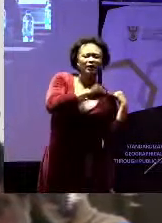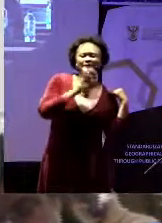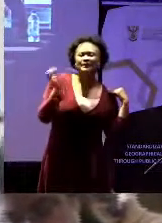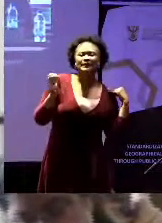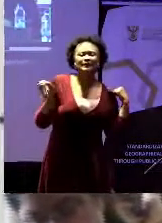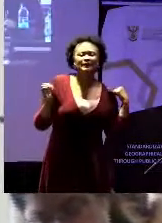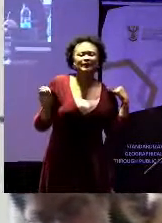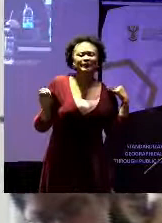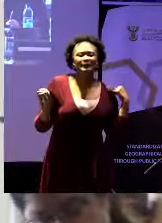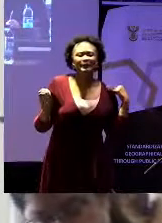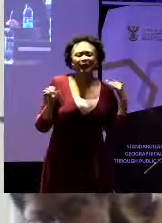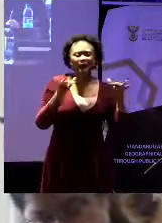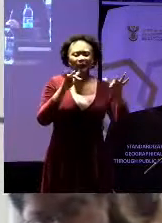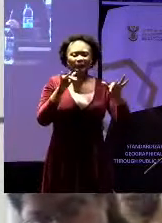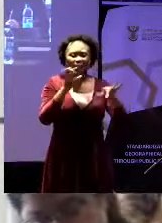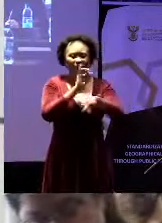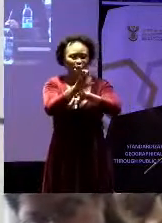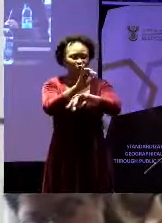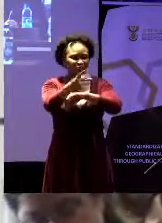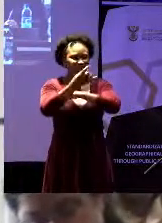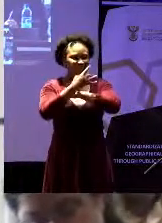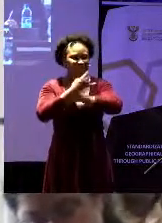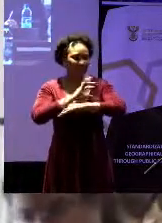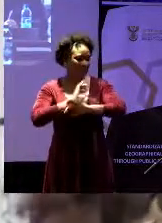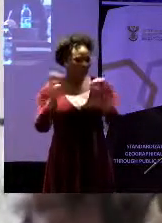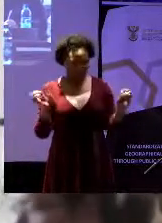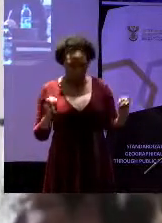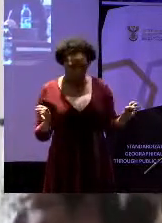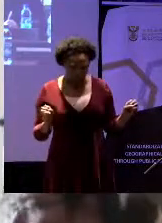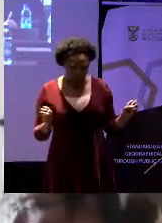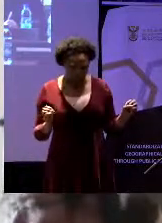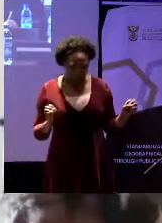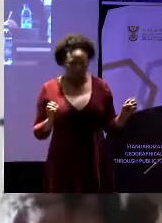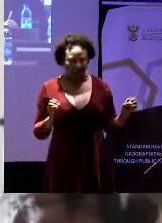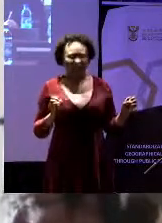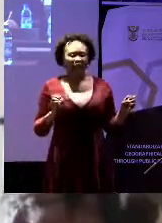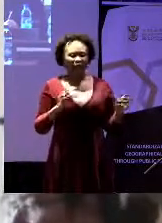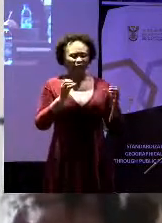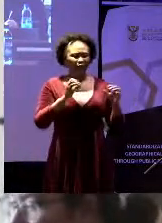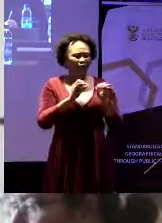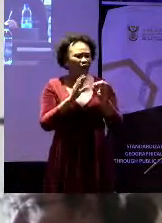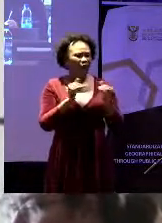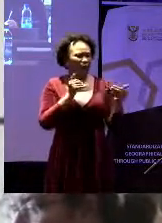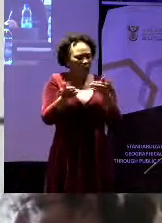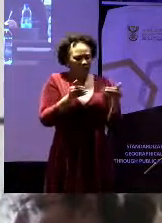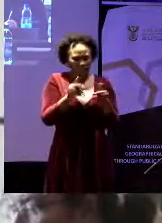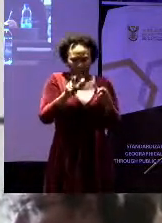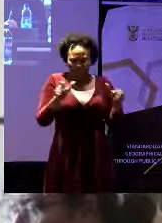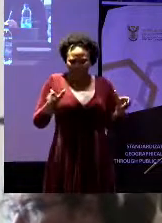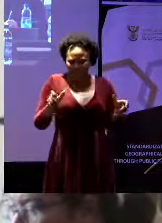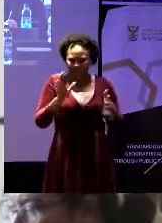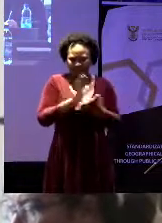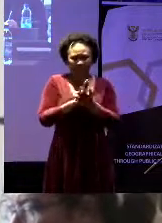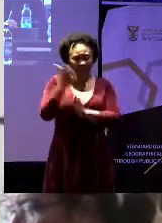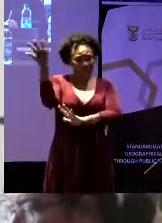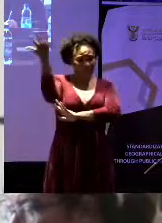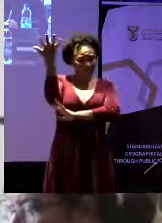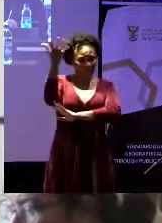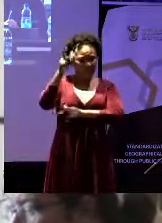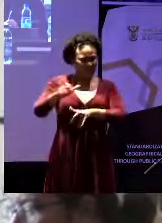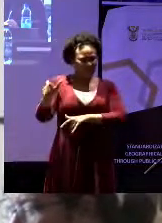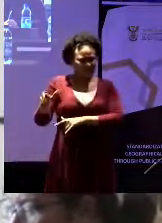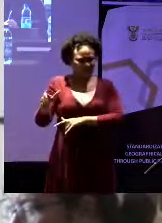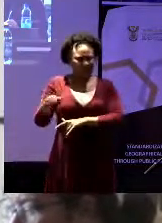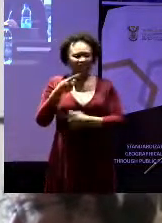in public consultation in a historic matter such as this. And the organizers and presenters should not consider this